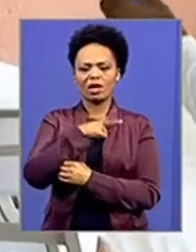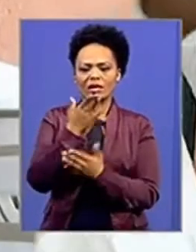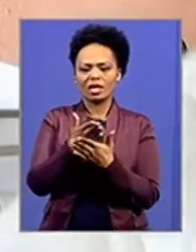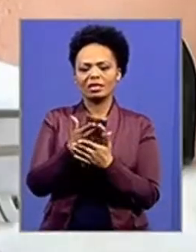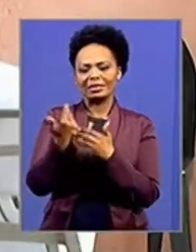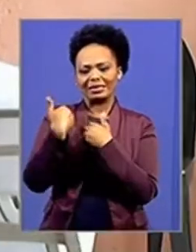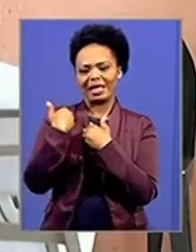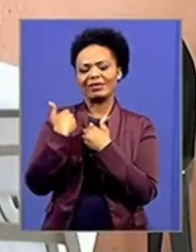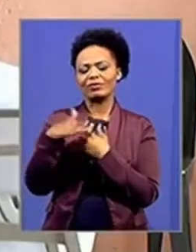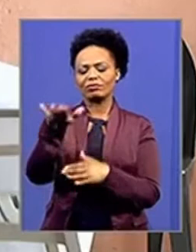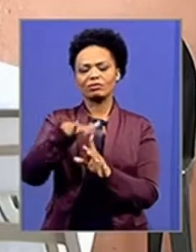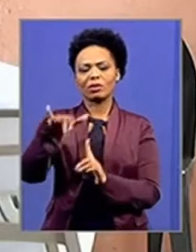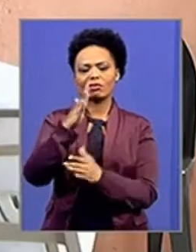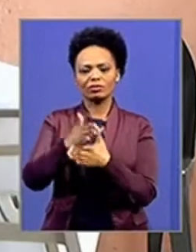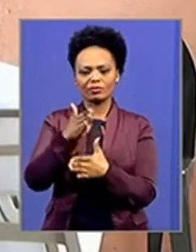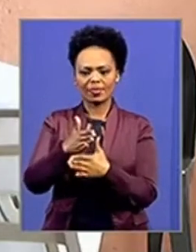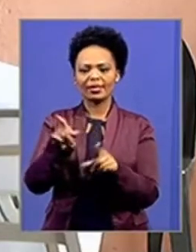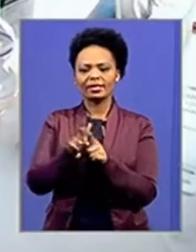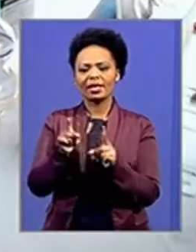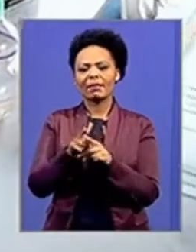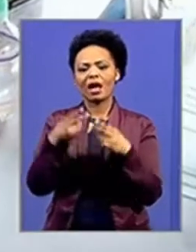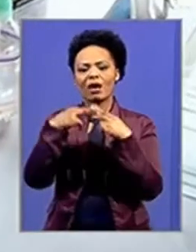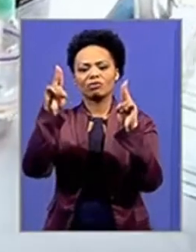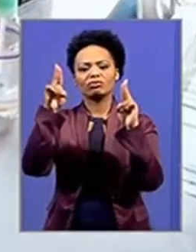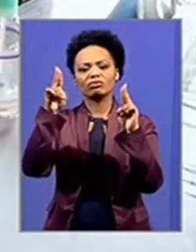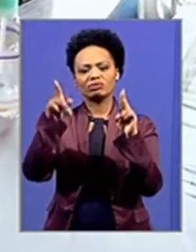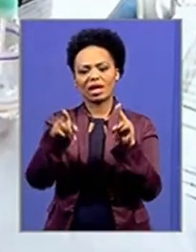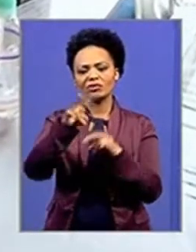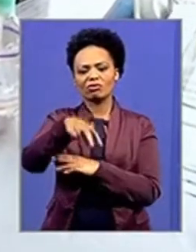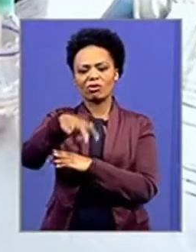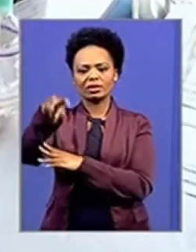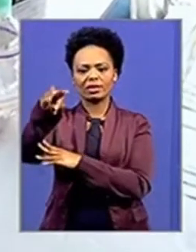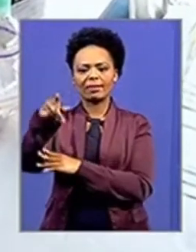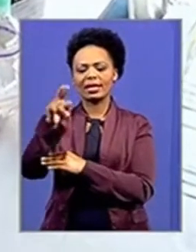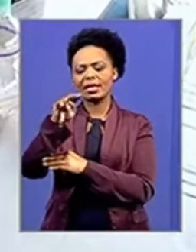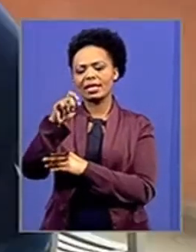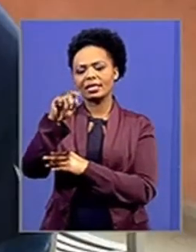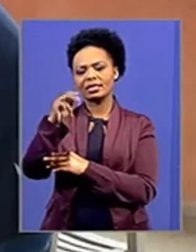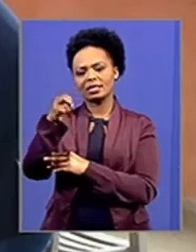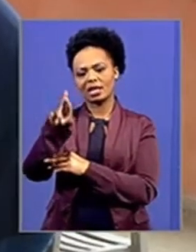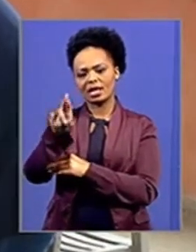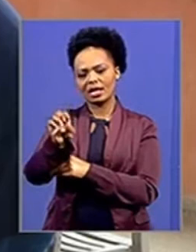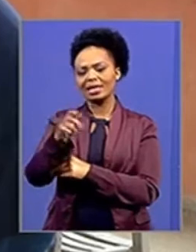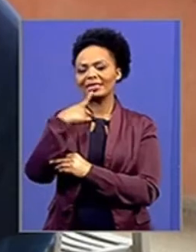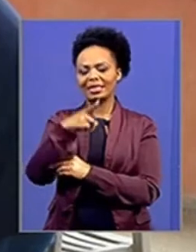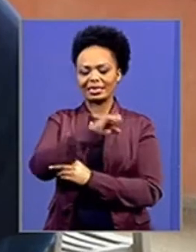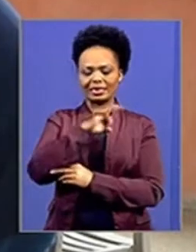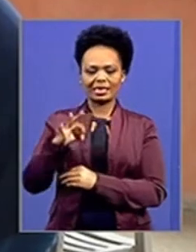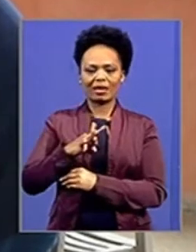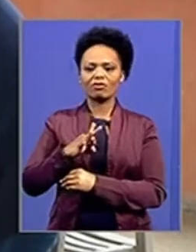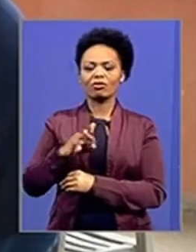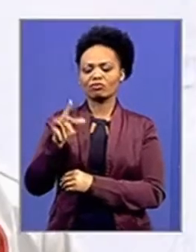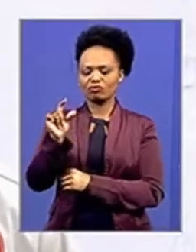ba mafelo a kgausu a boithabišo. Sabisand Nature Reserve e ikemišeditše go entela bašomi ba yona go balwa le badudi ba metsana